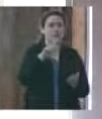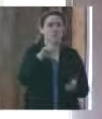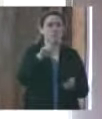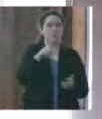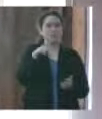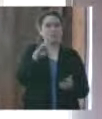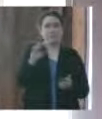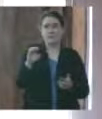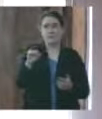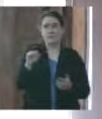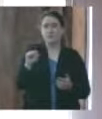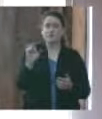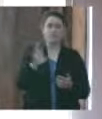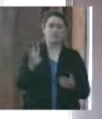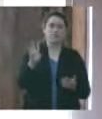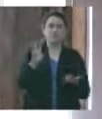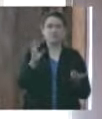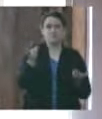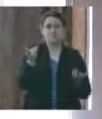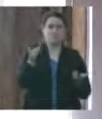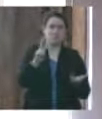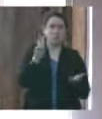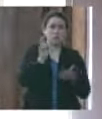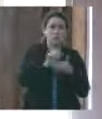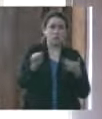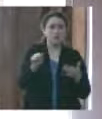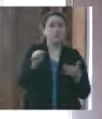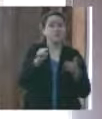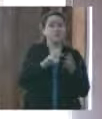sometimes decades to be received, and clearly that's not good enough.